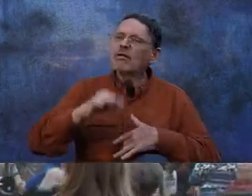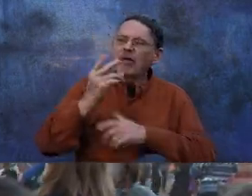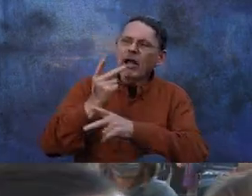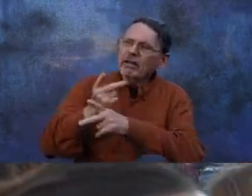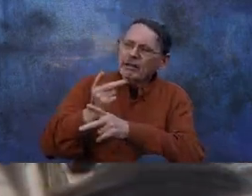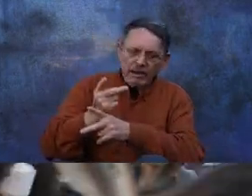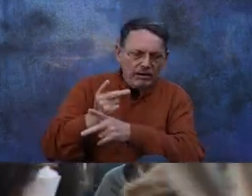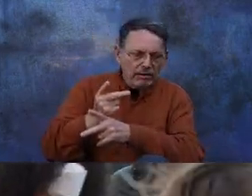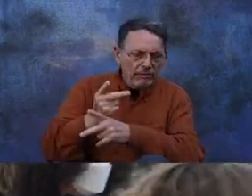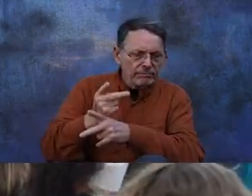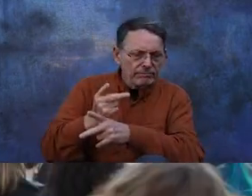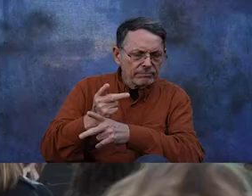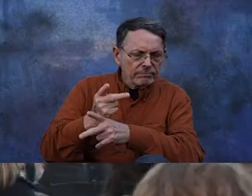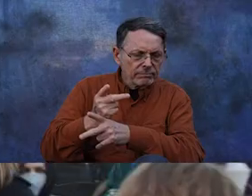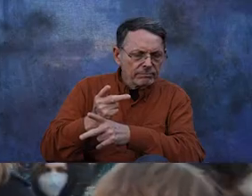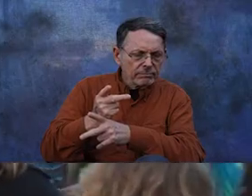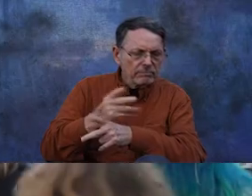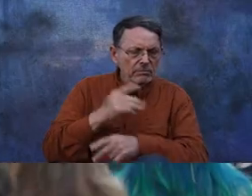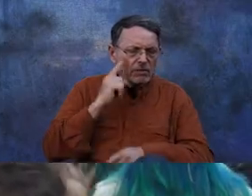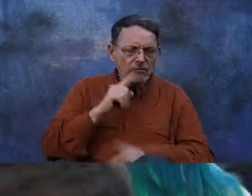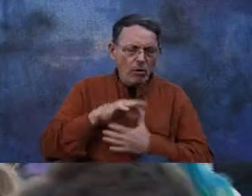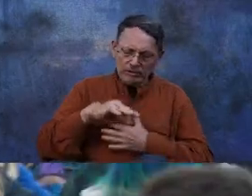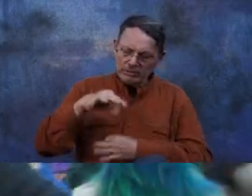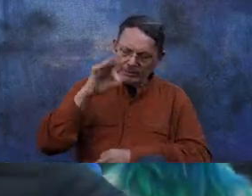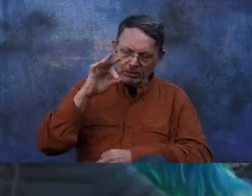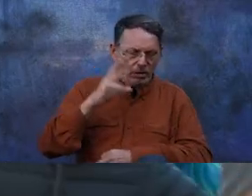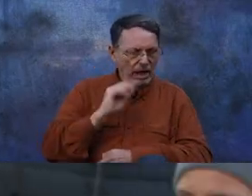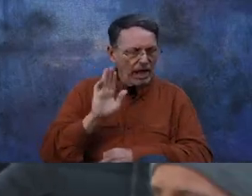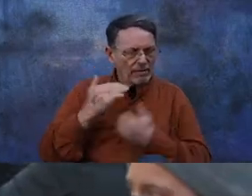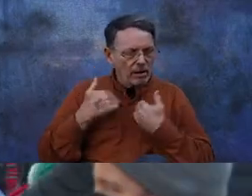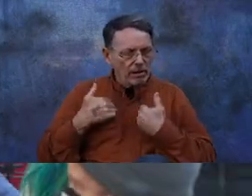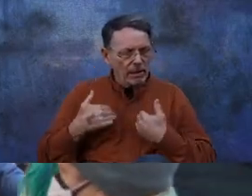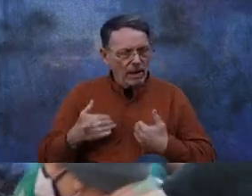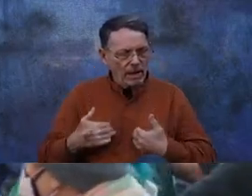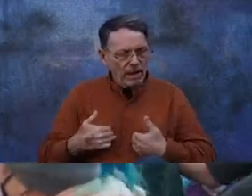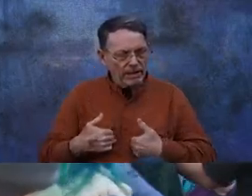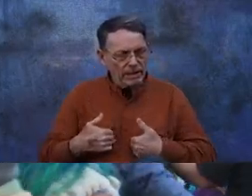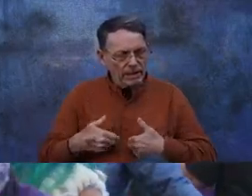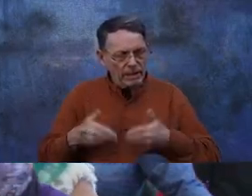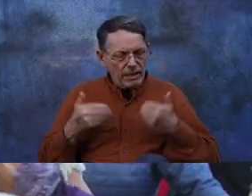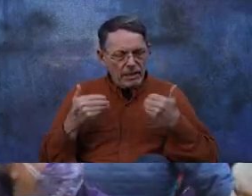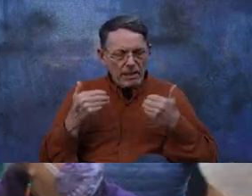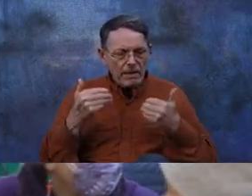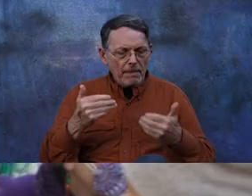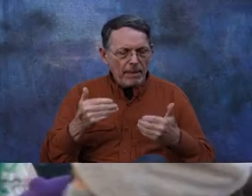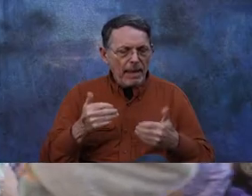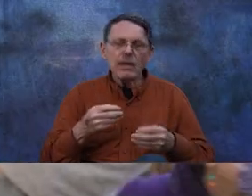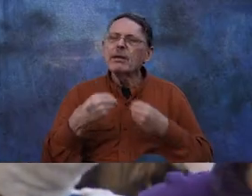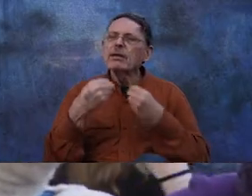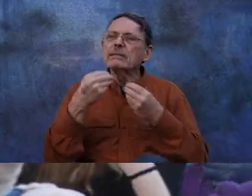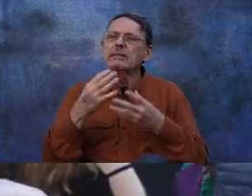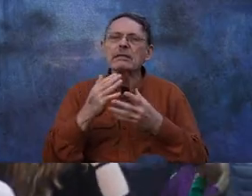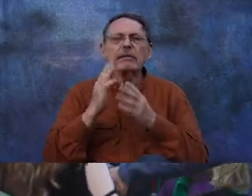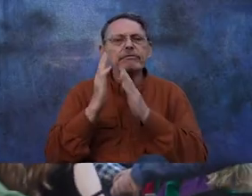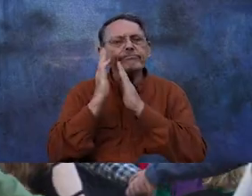find care for the spirit and the body. May